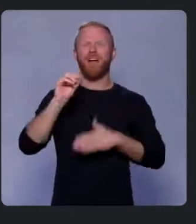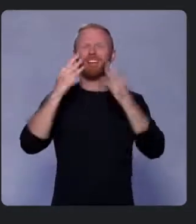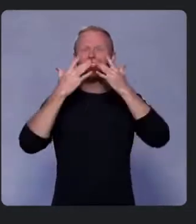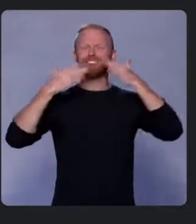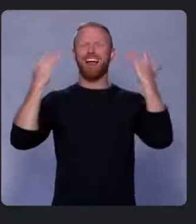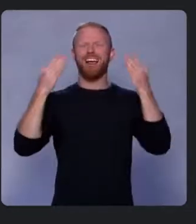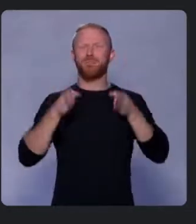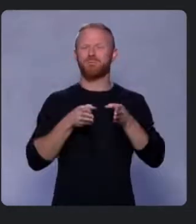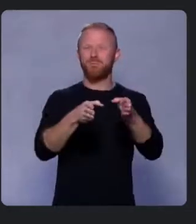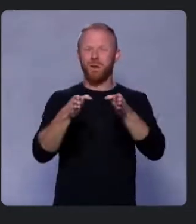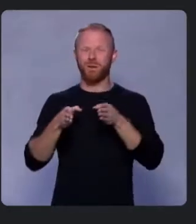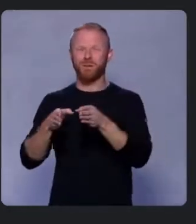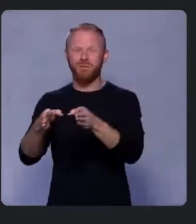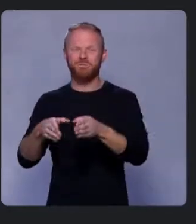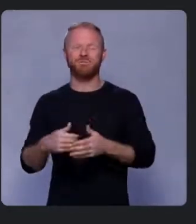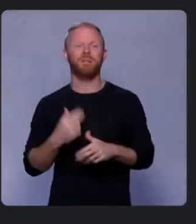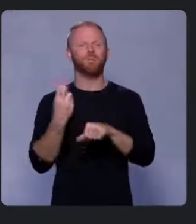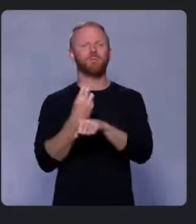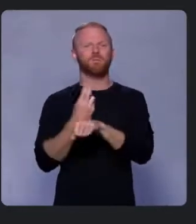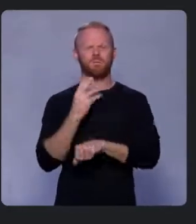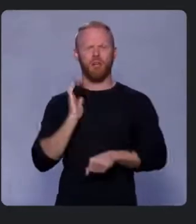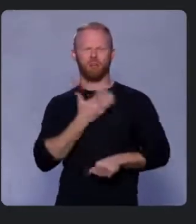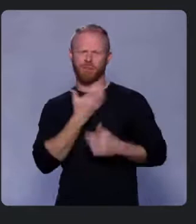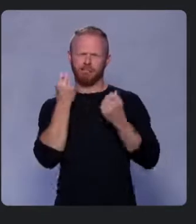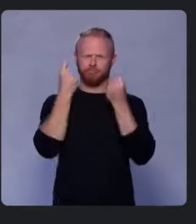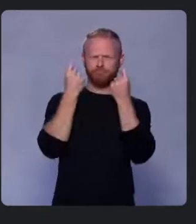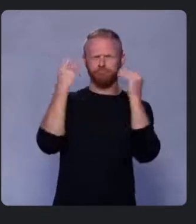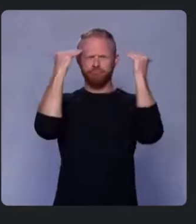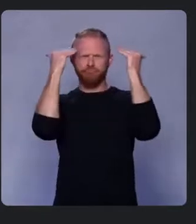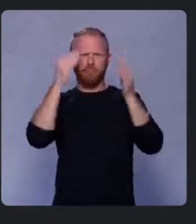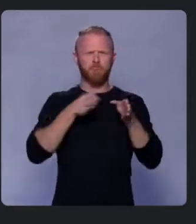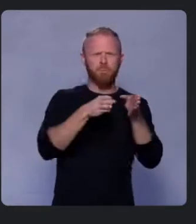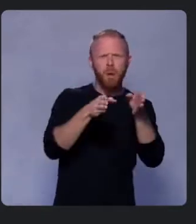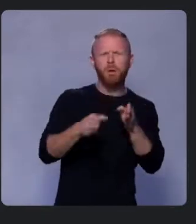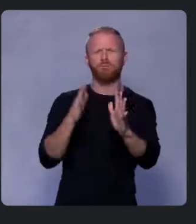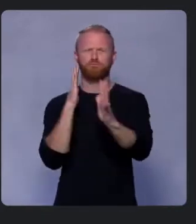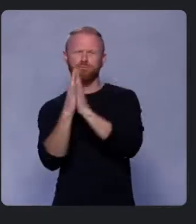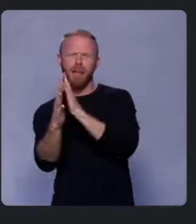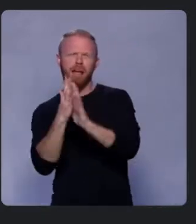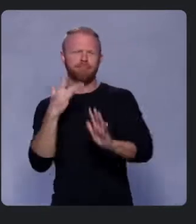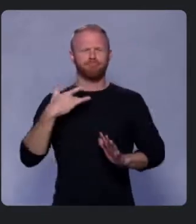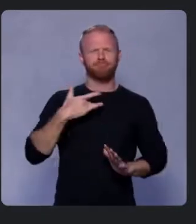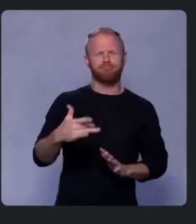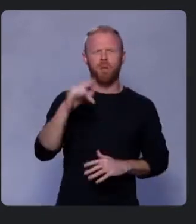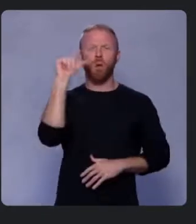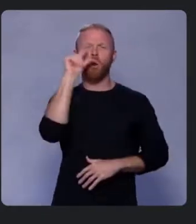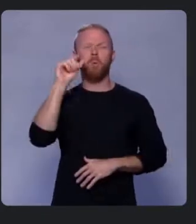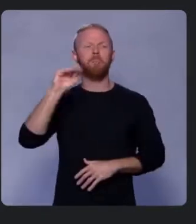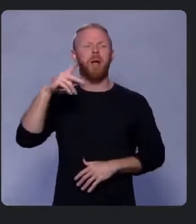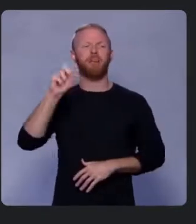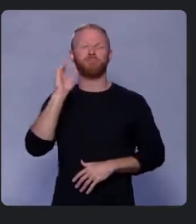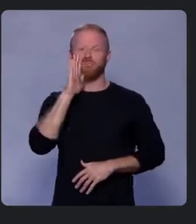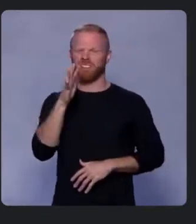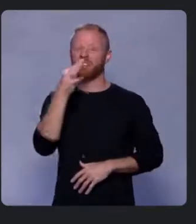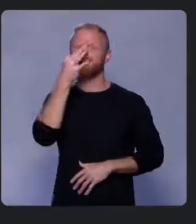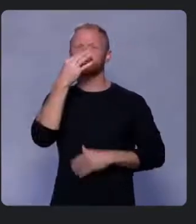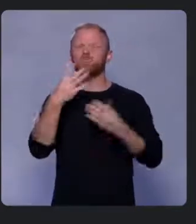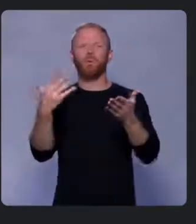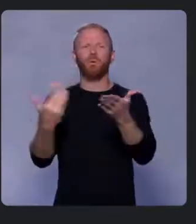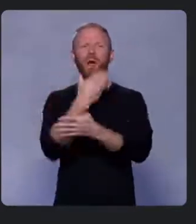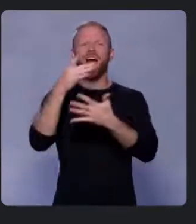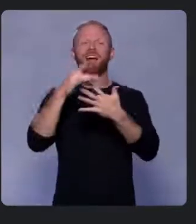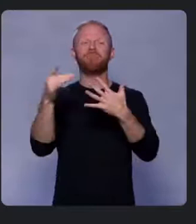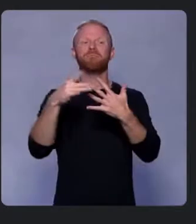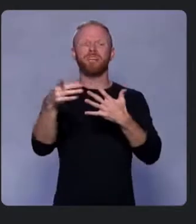routes. Using our understanding of road and traffic conditions, Google Maps will soon give you the option to take the